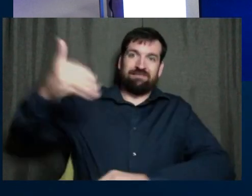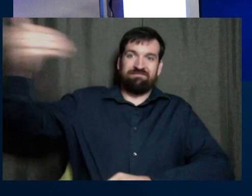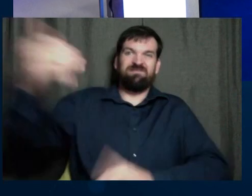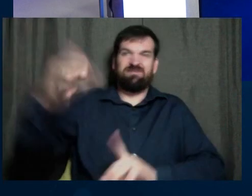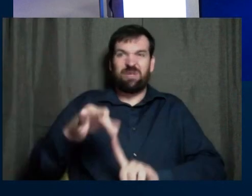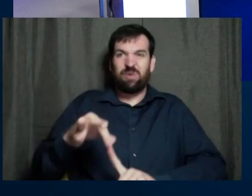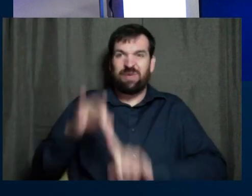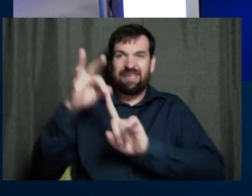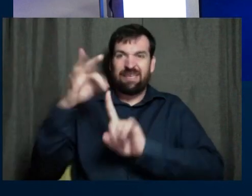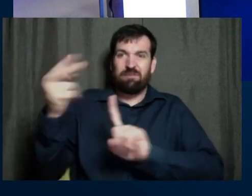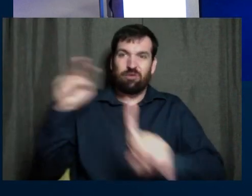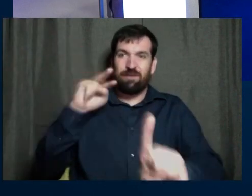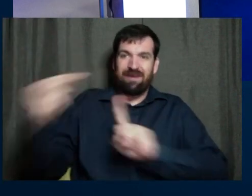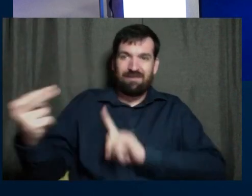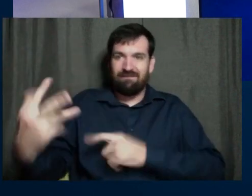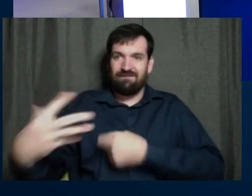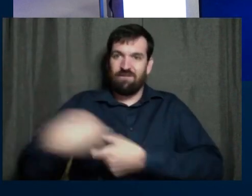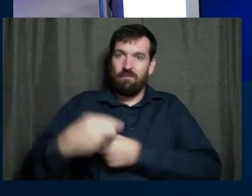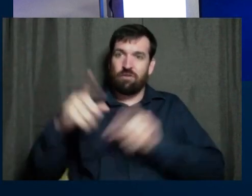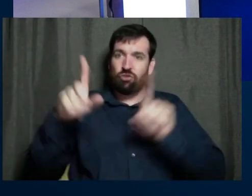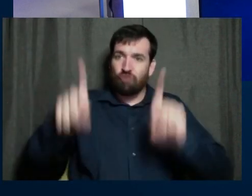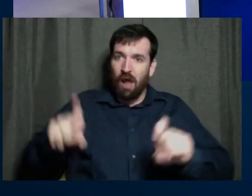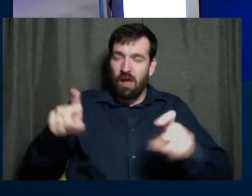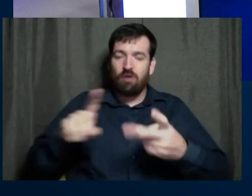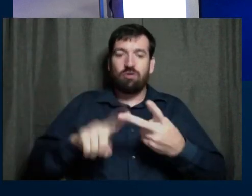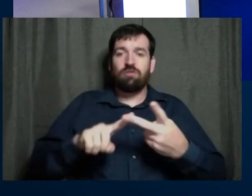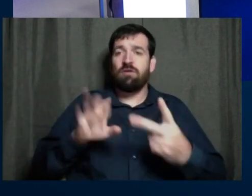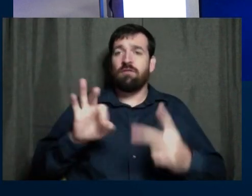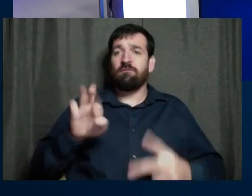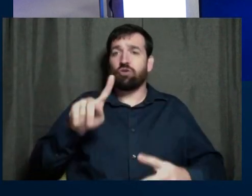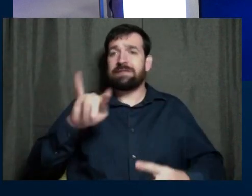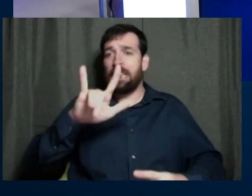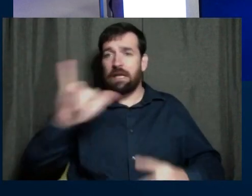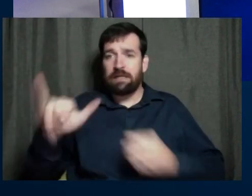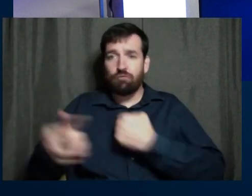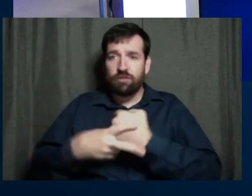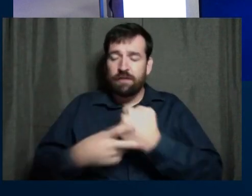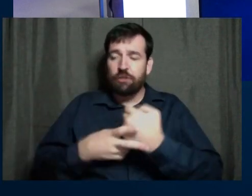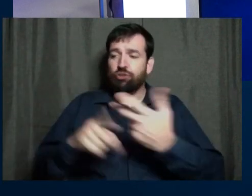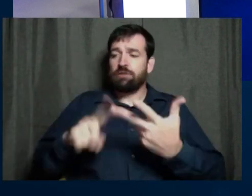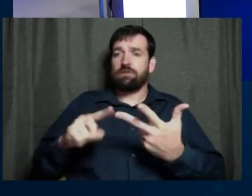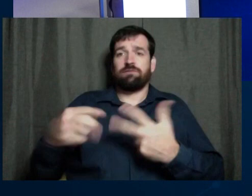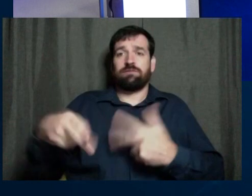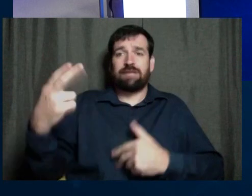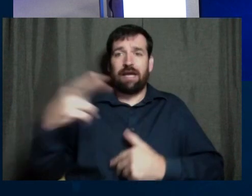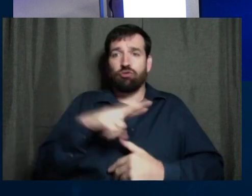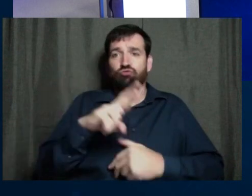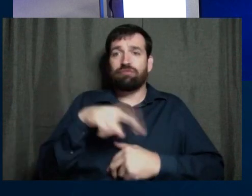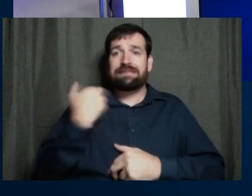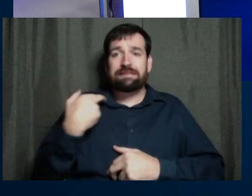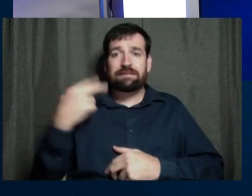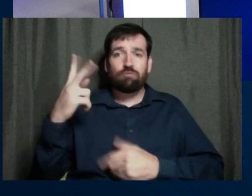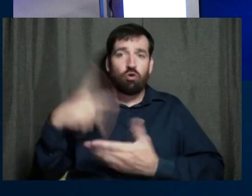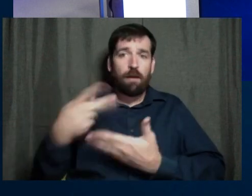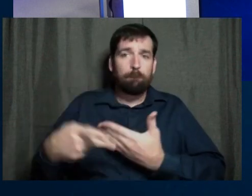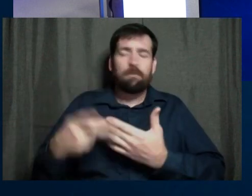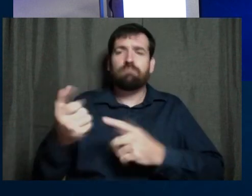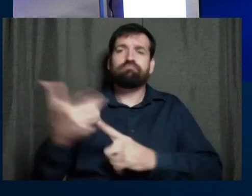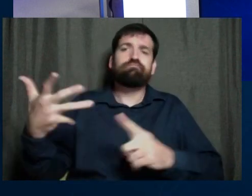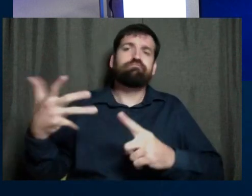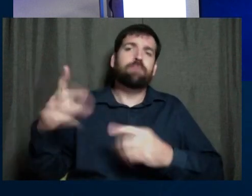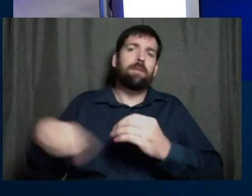being part of the trial, doing the fertility preservation, being part of the high risk program. Tell us a little bit more about that as